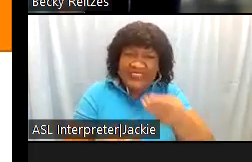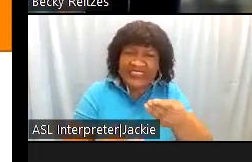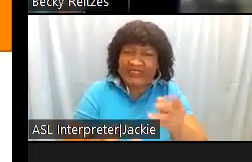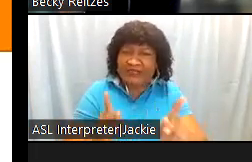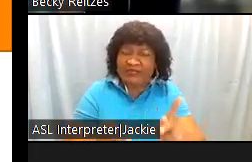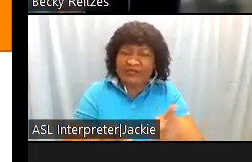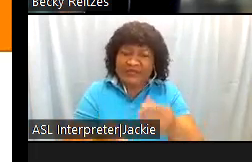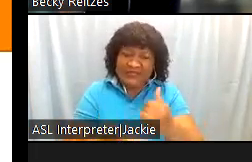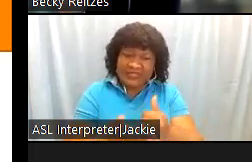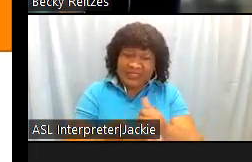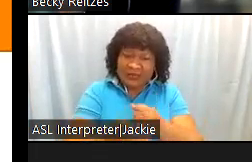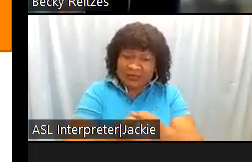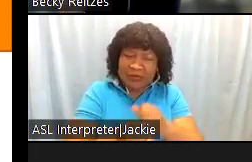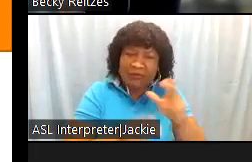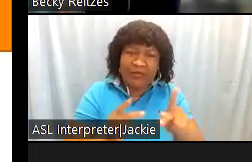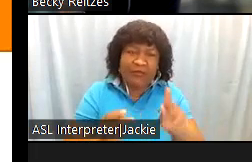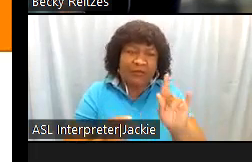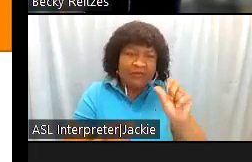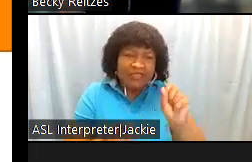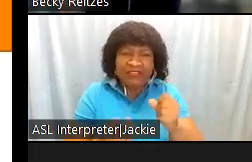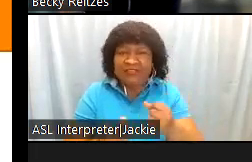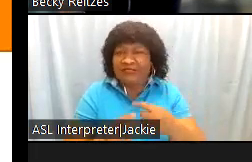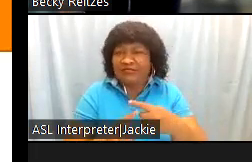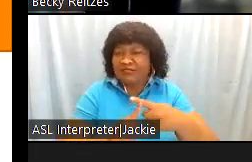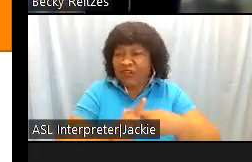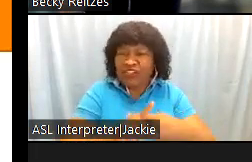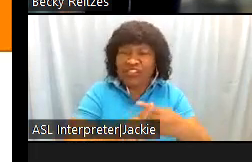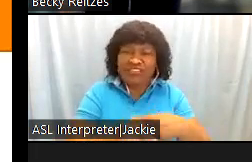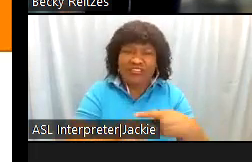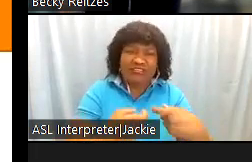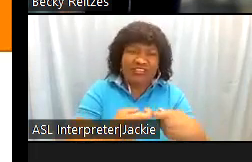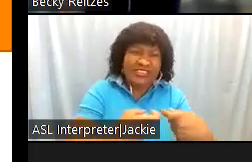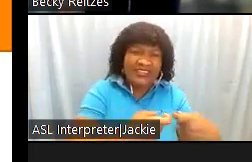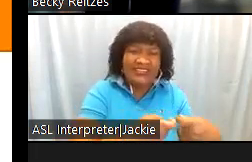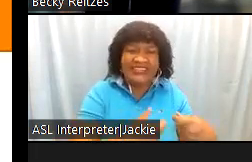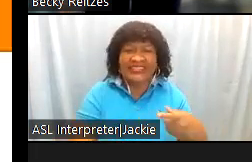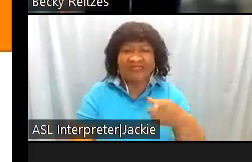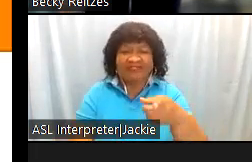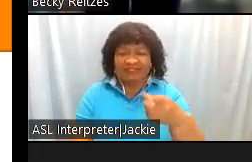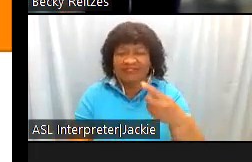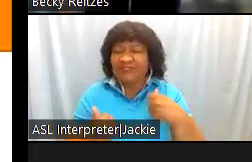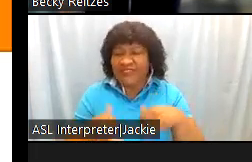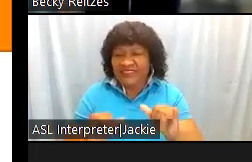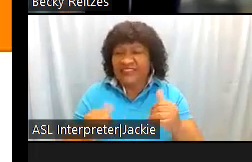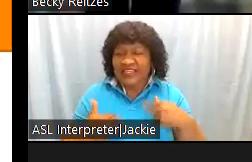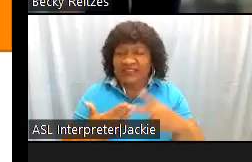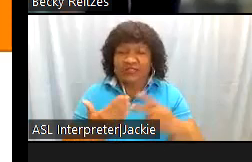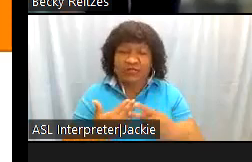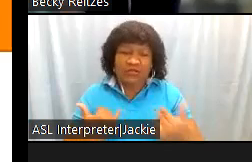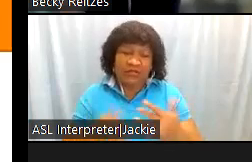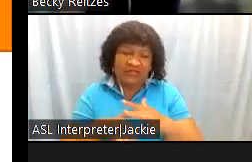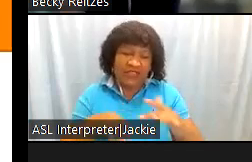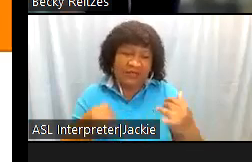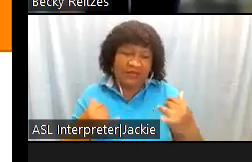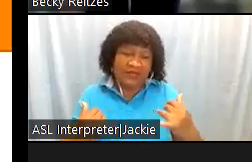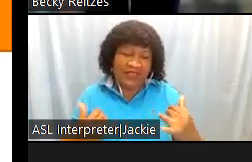support people with bills and mortgage and utilities. So just a reminder, we still have these programs available.